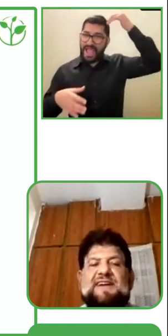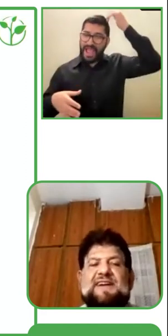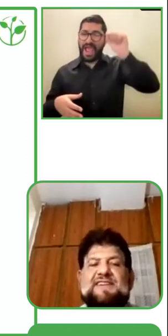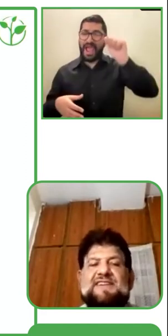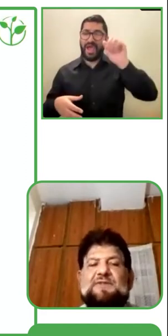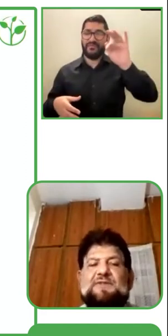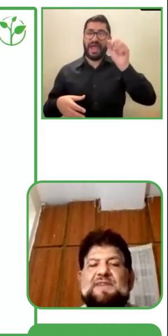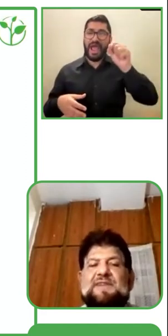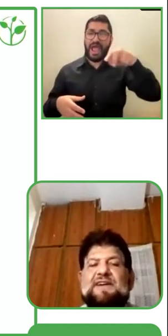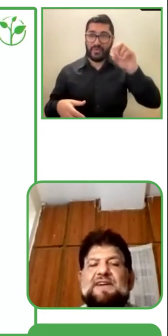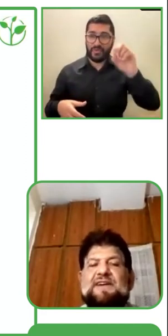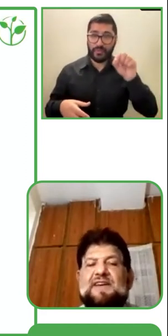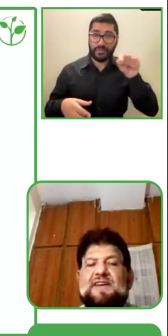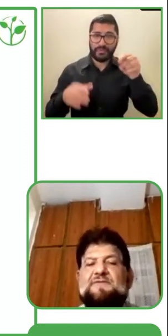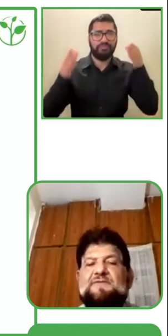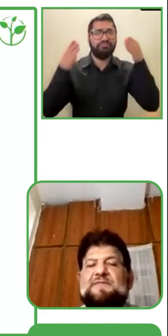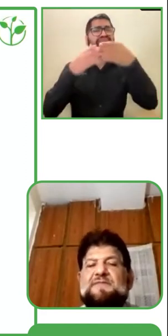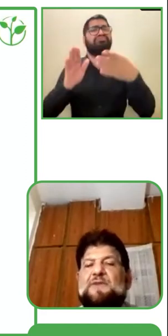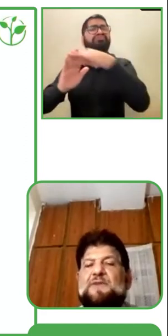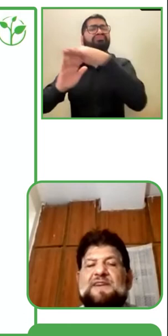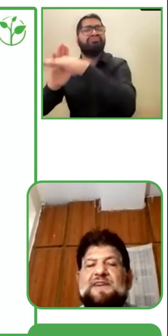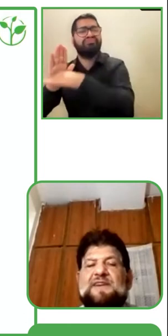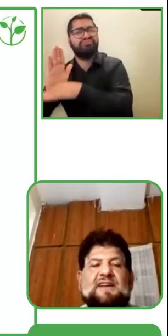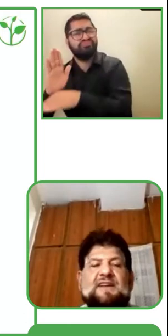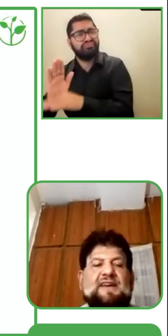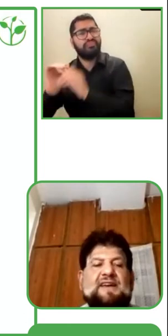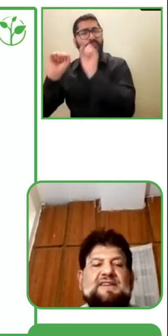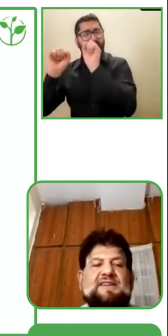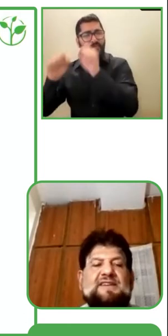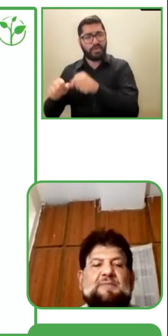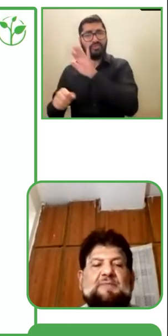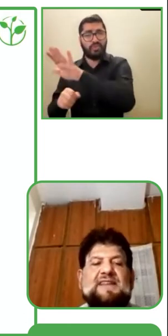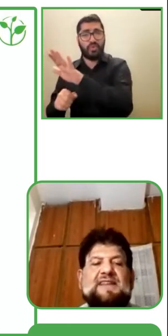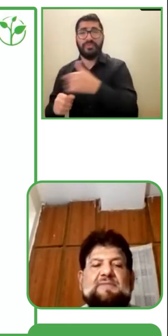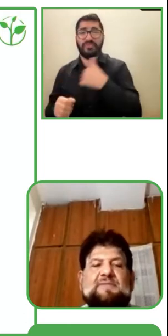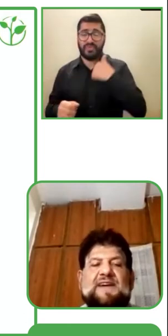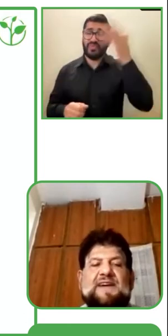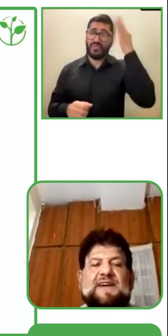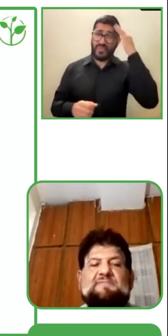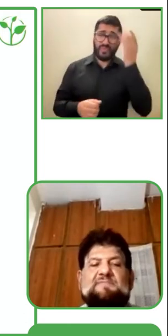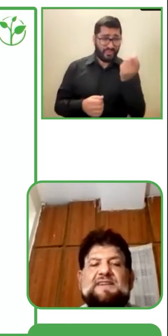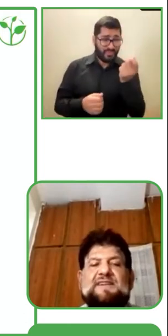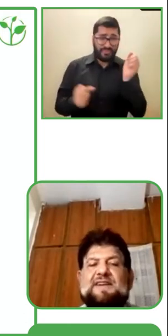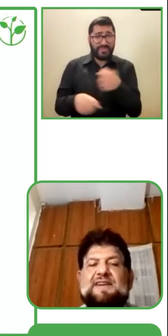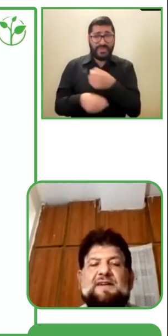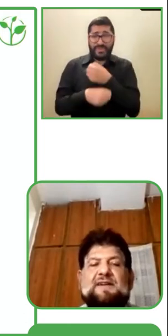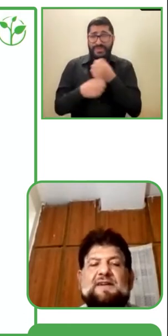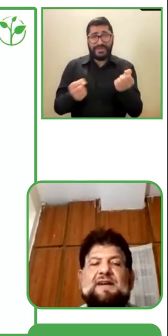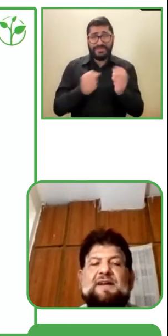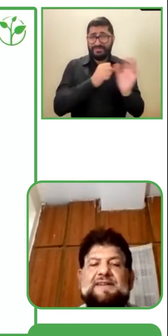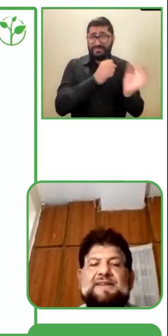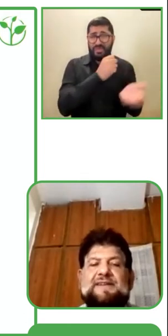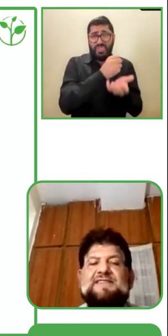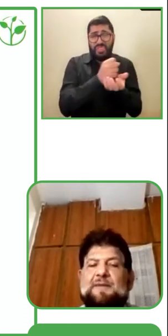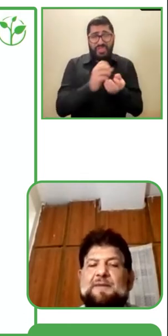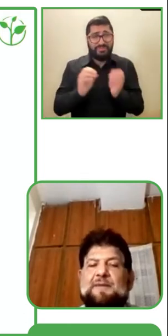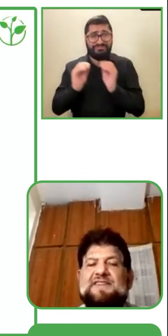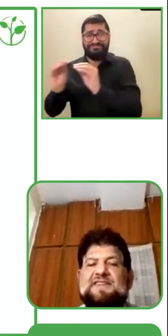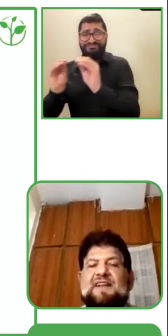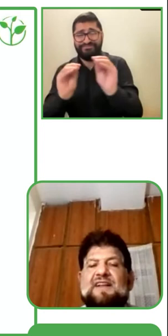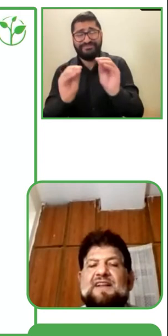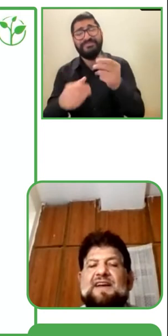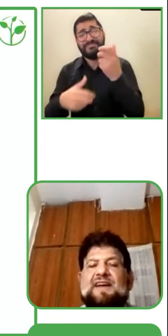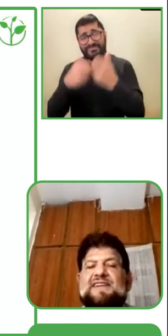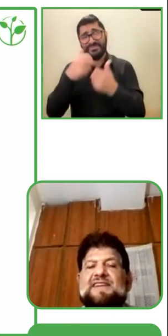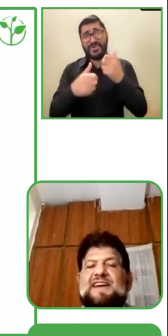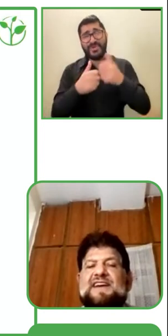this program, relieve them from disappointment, and make them effective part of their concerned community.